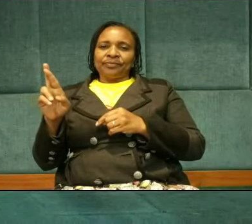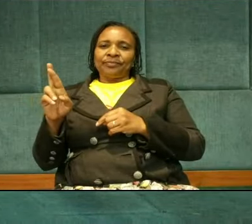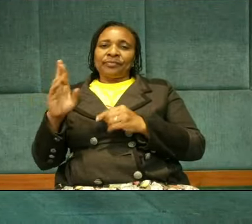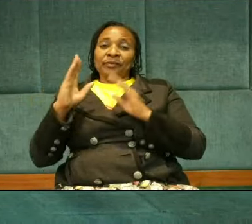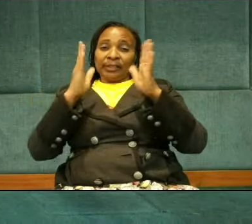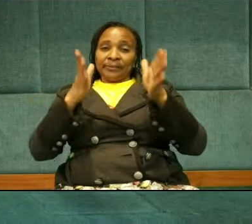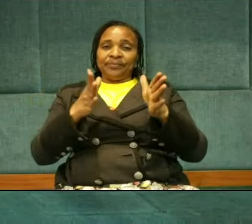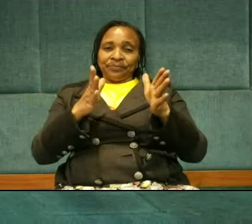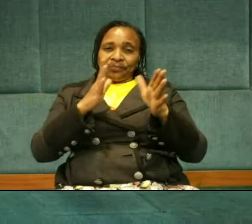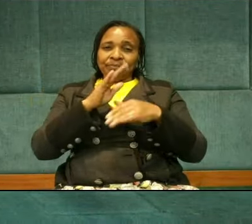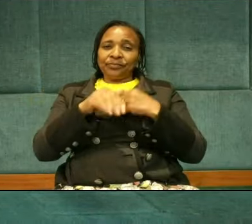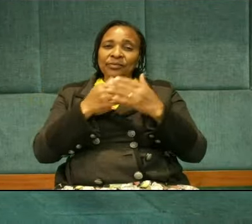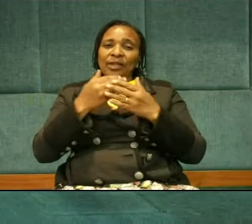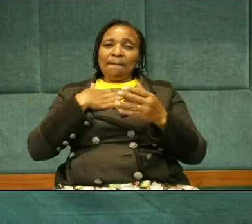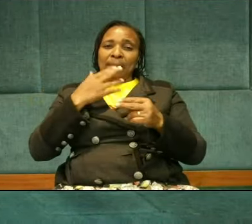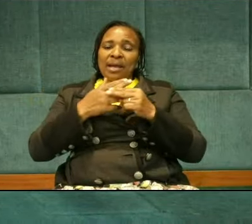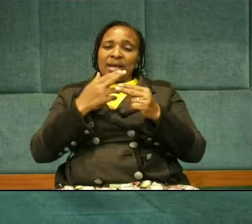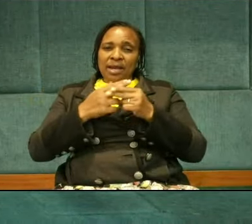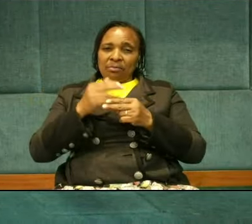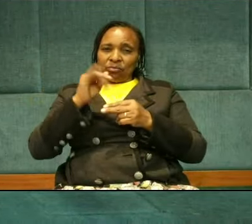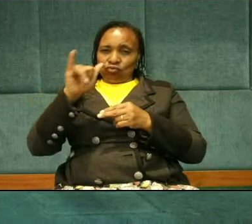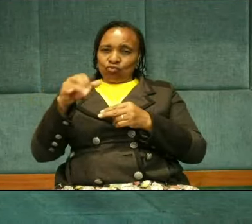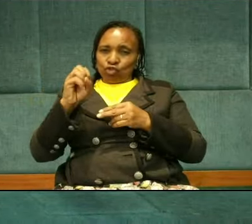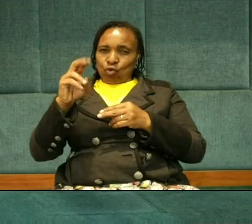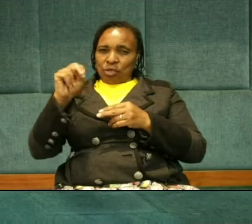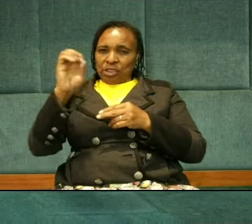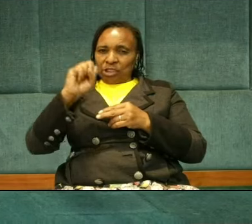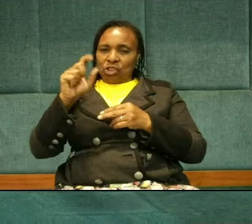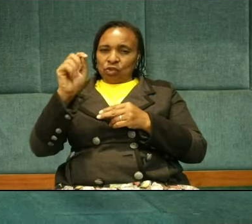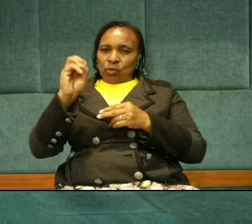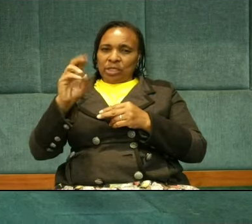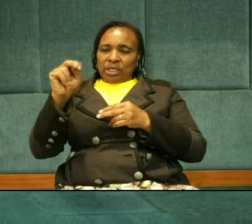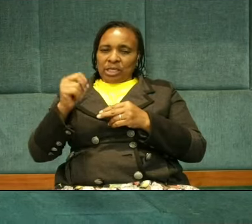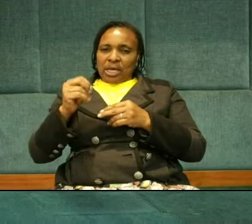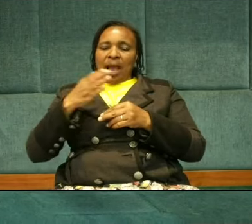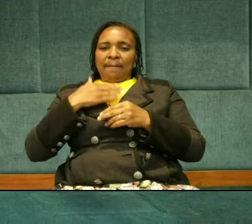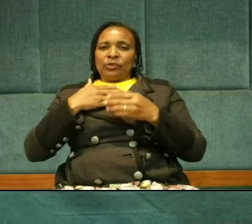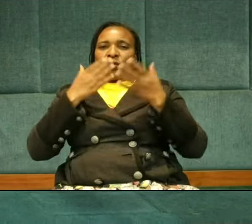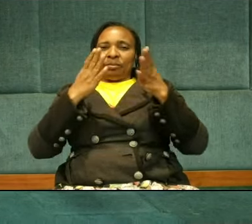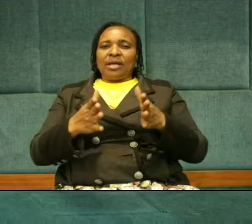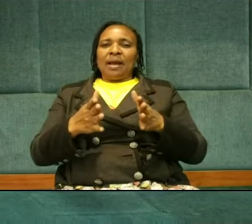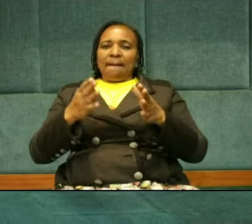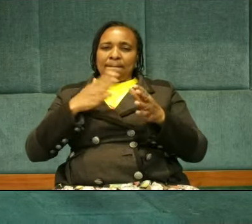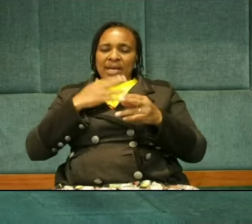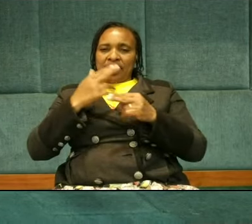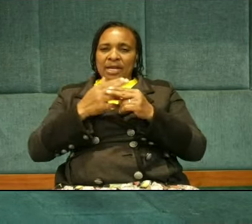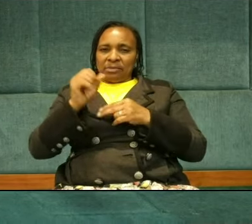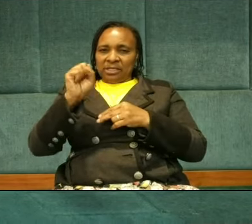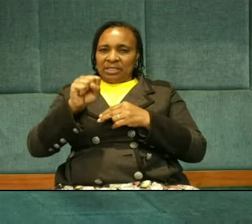Hi, everyone. My name is Winston, and I'm so glad to be here. Hi, my name is Silas.